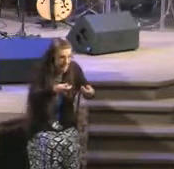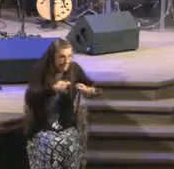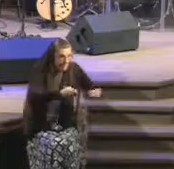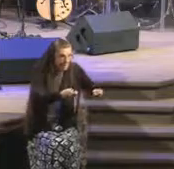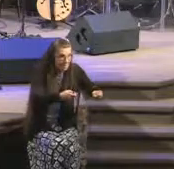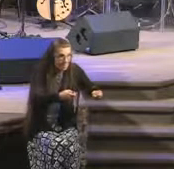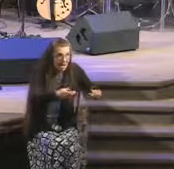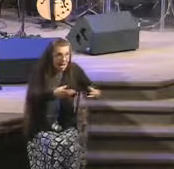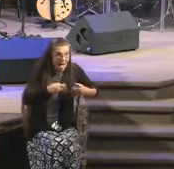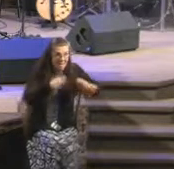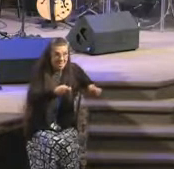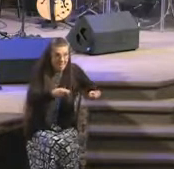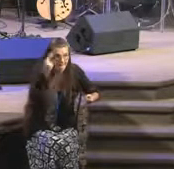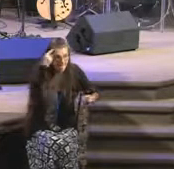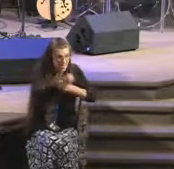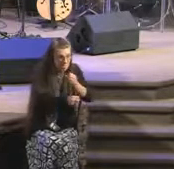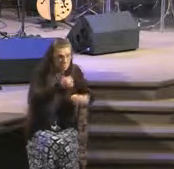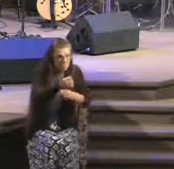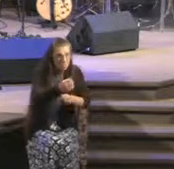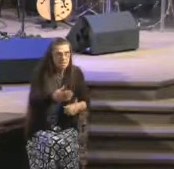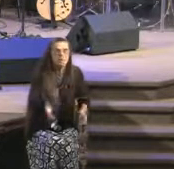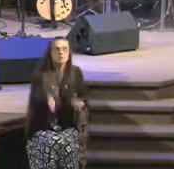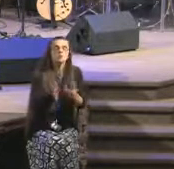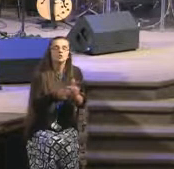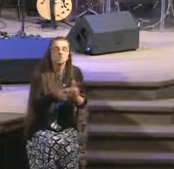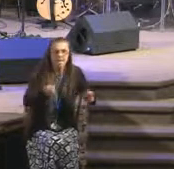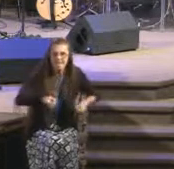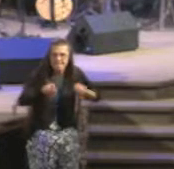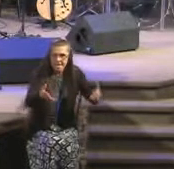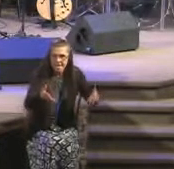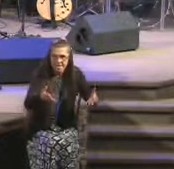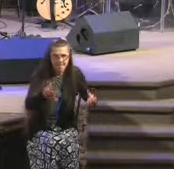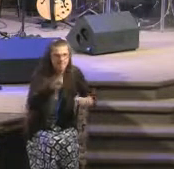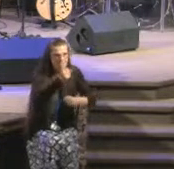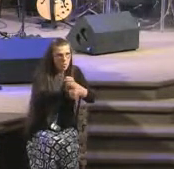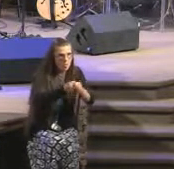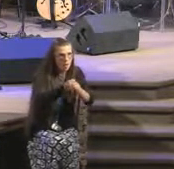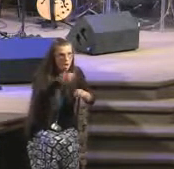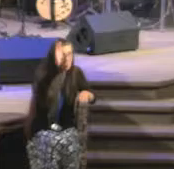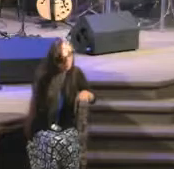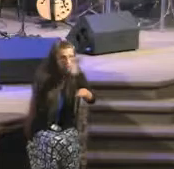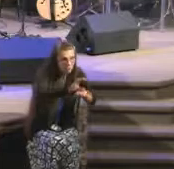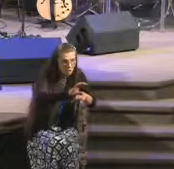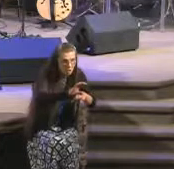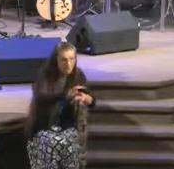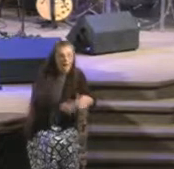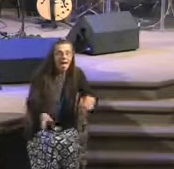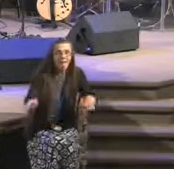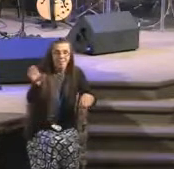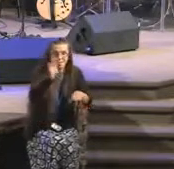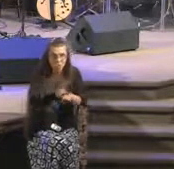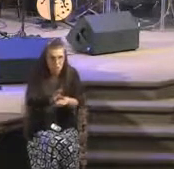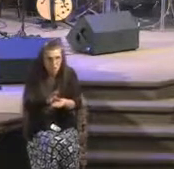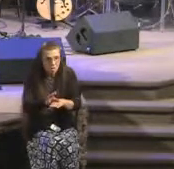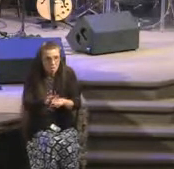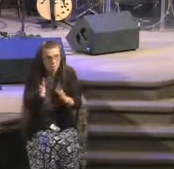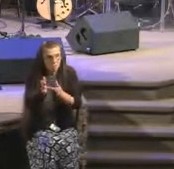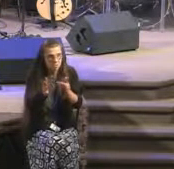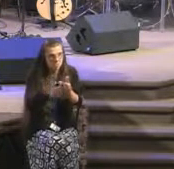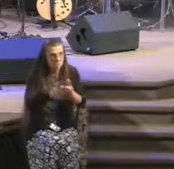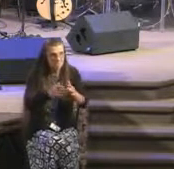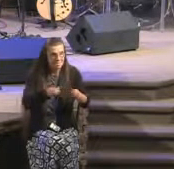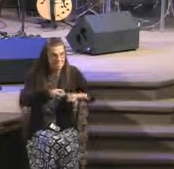got a gift for this world. And so Jesus gave the world the church. And the church was Jesus' gift